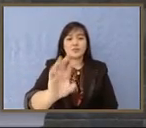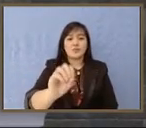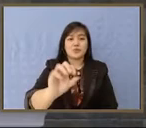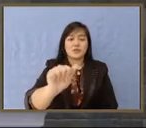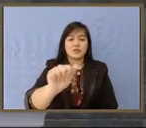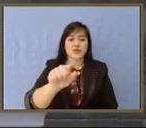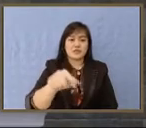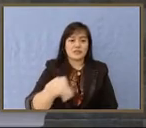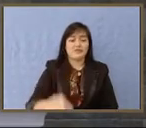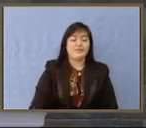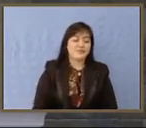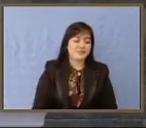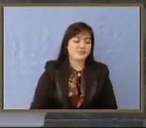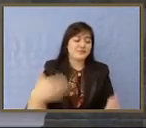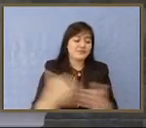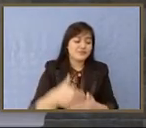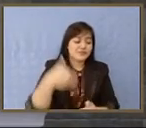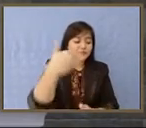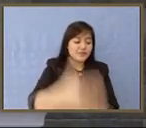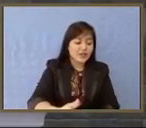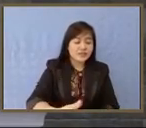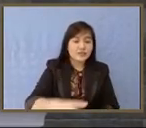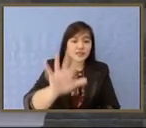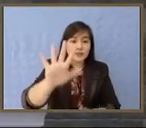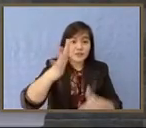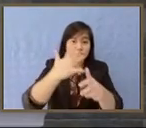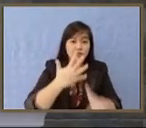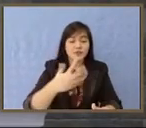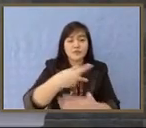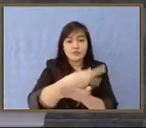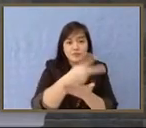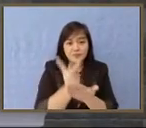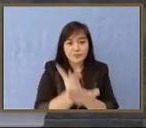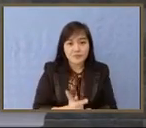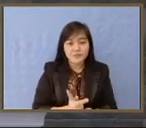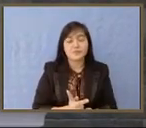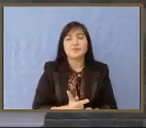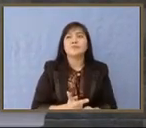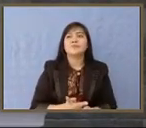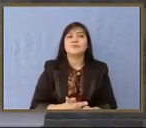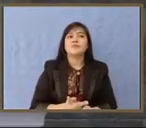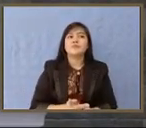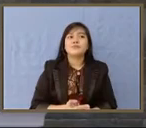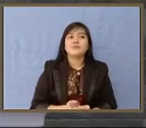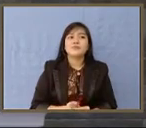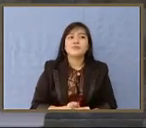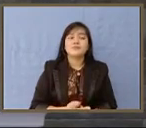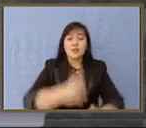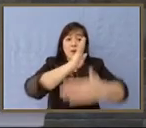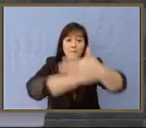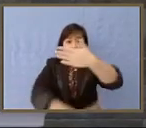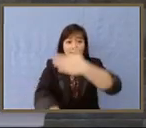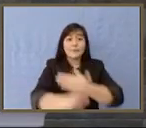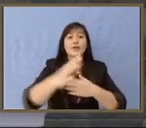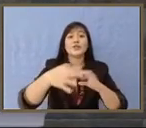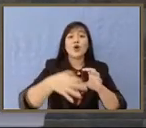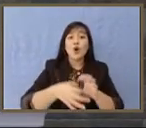part, chapter 4, verse 13 to 16, makikita naman po natin dyan yung the birth of her